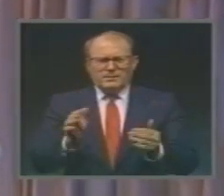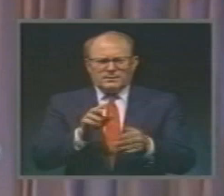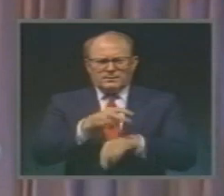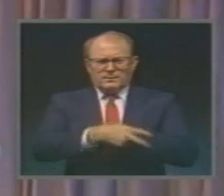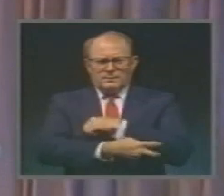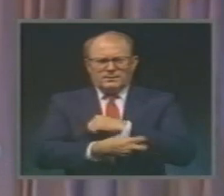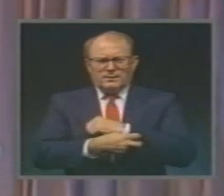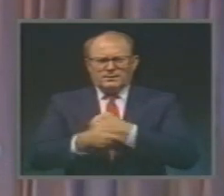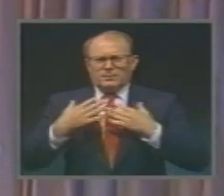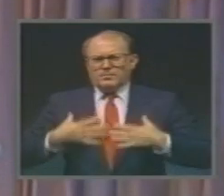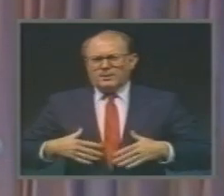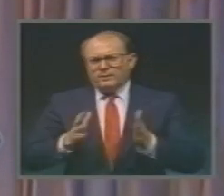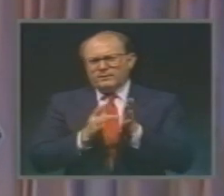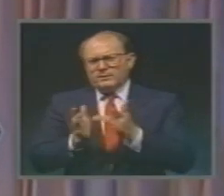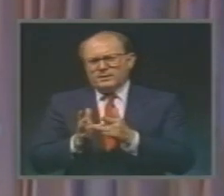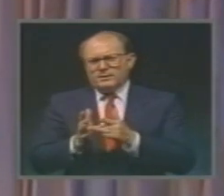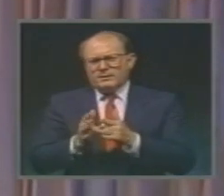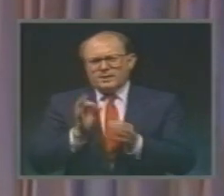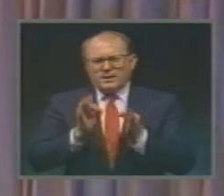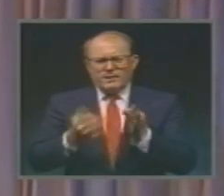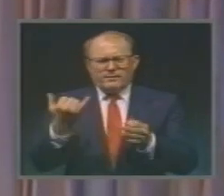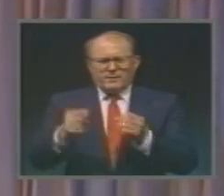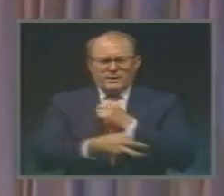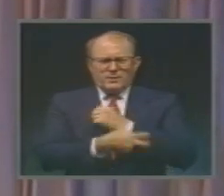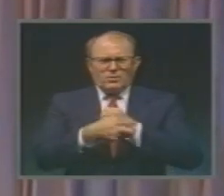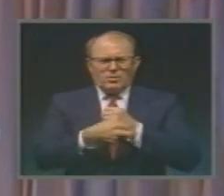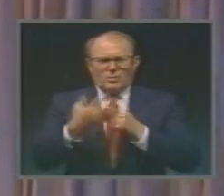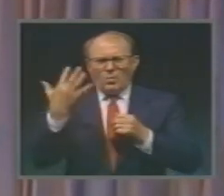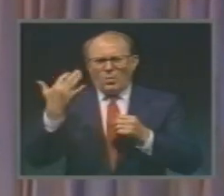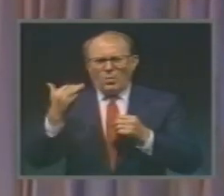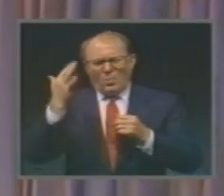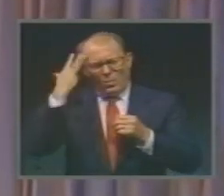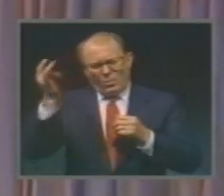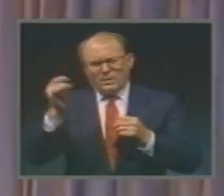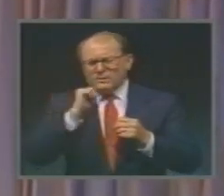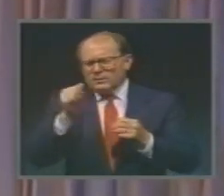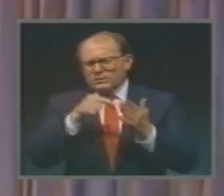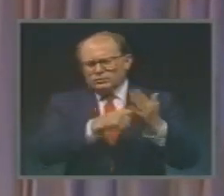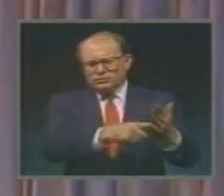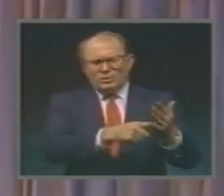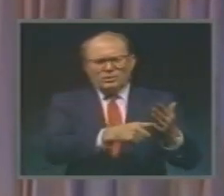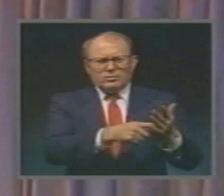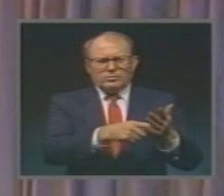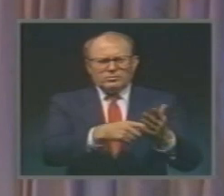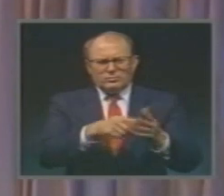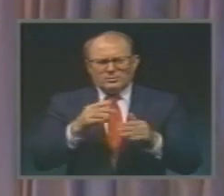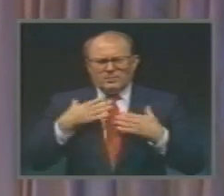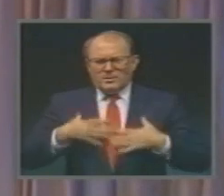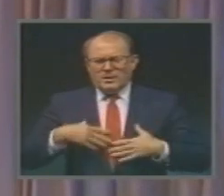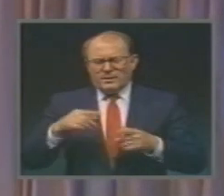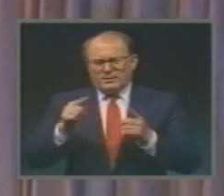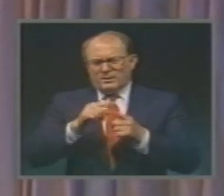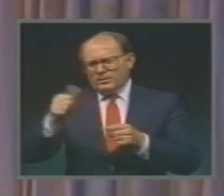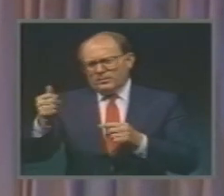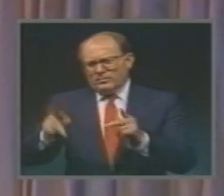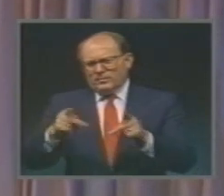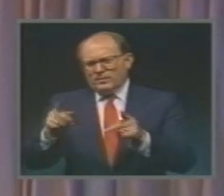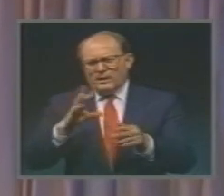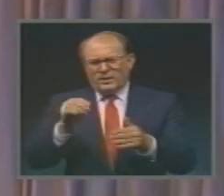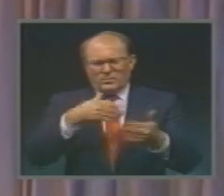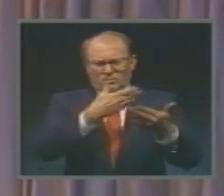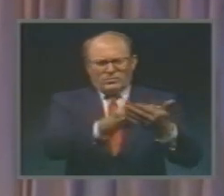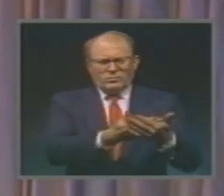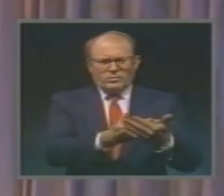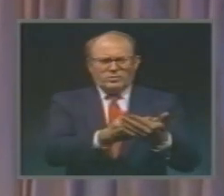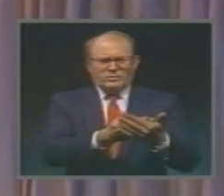possession. If they stole it, why didn't they produce it and prove right then,